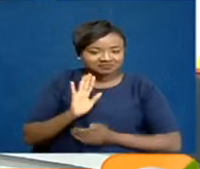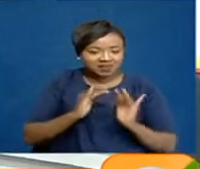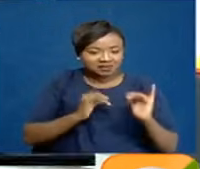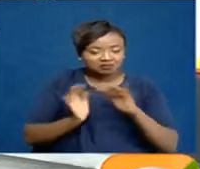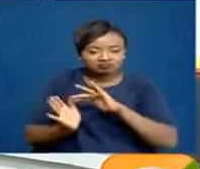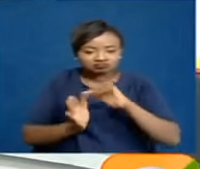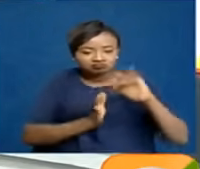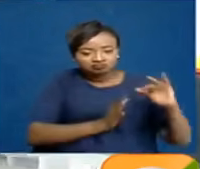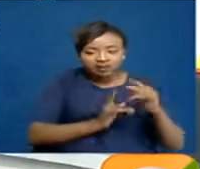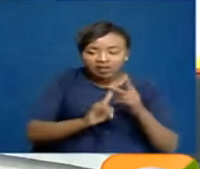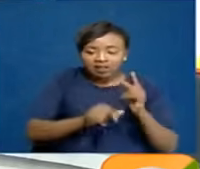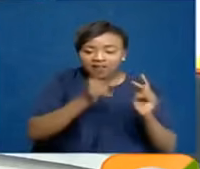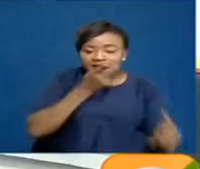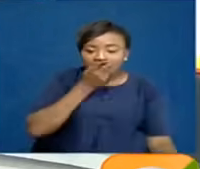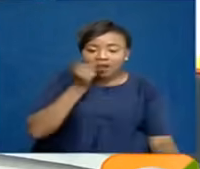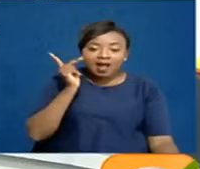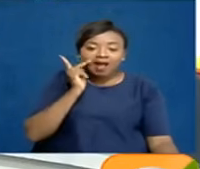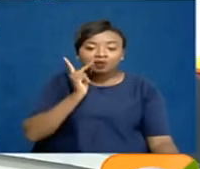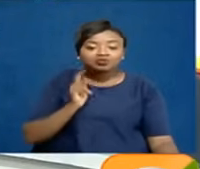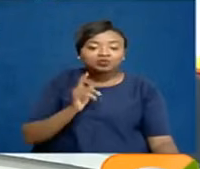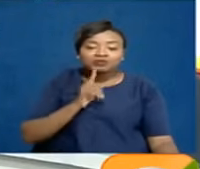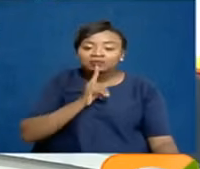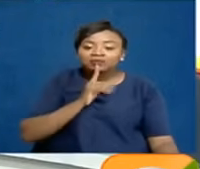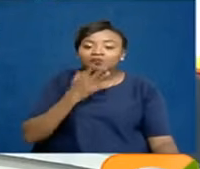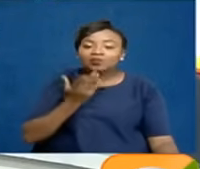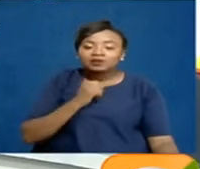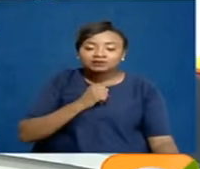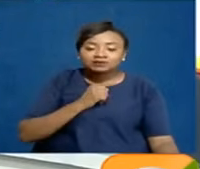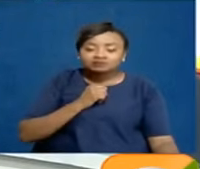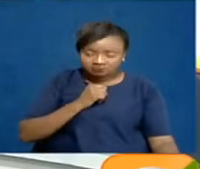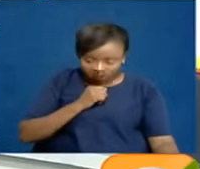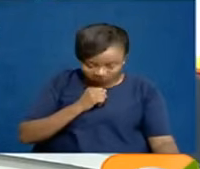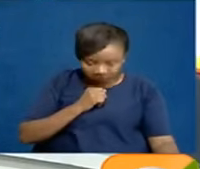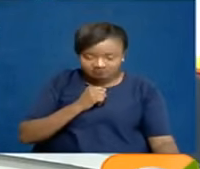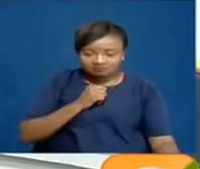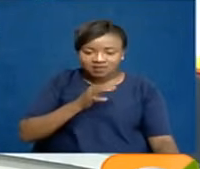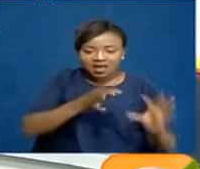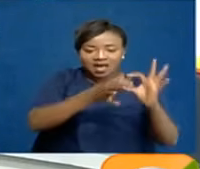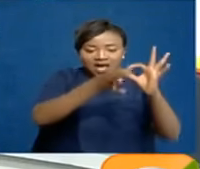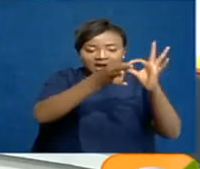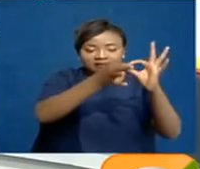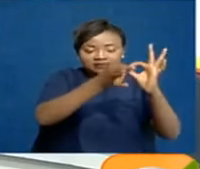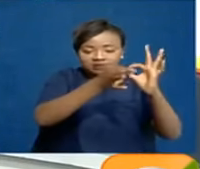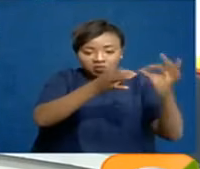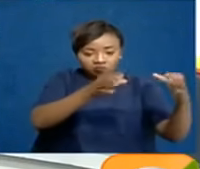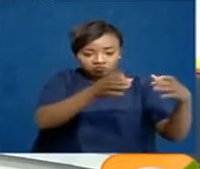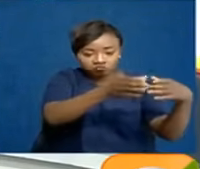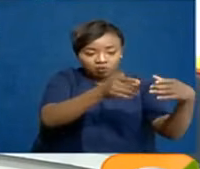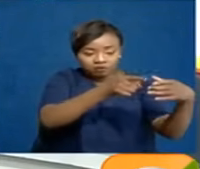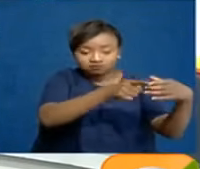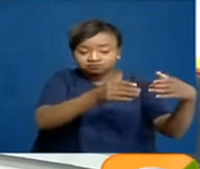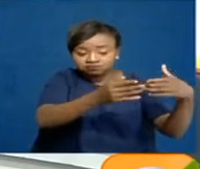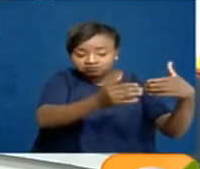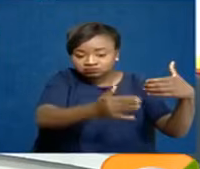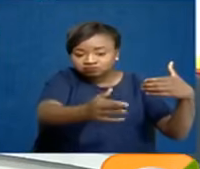on politics, and Wiper Party leader Kalonzo Musyoka has now announced that Azimio la Umoja One Kenya will, in the coming